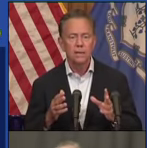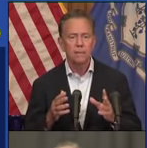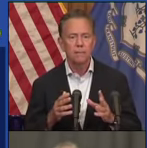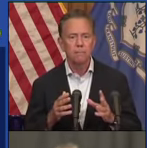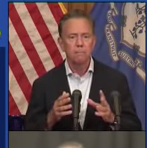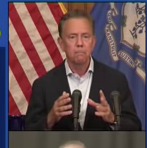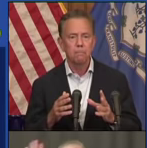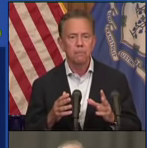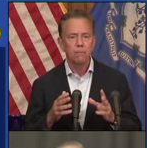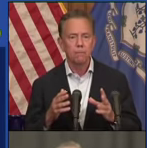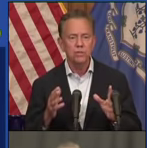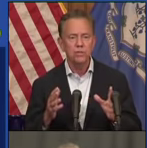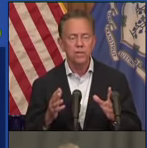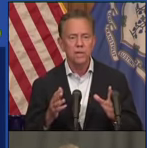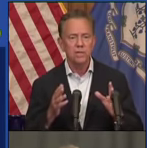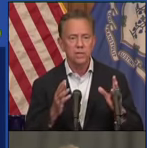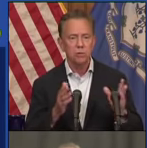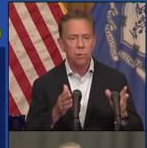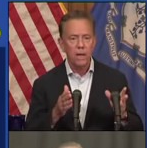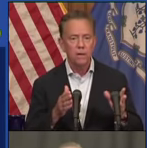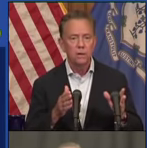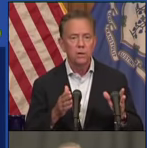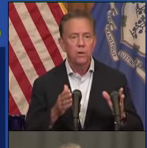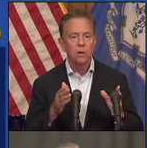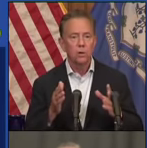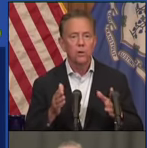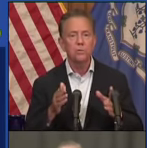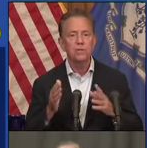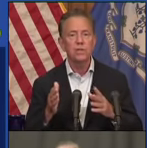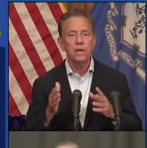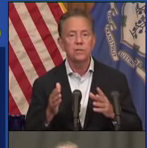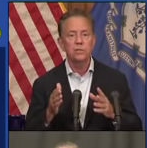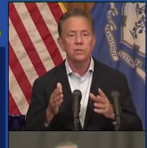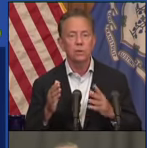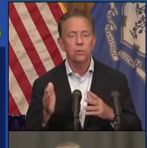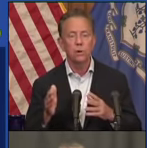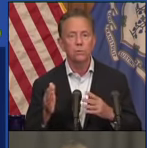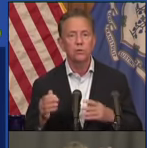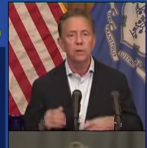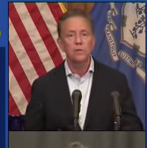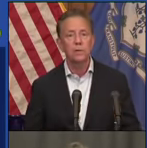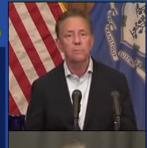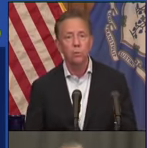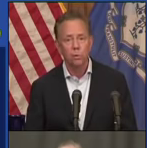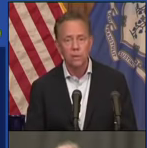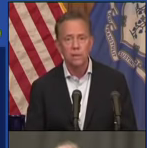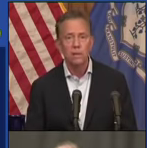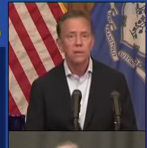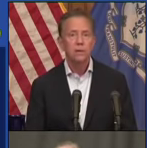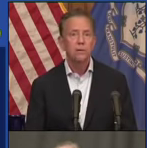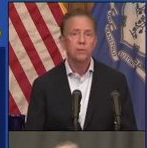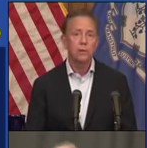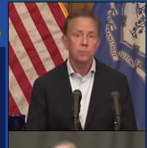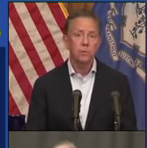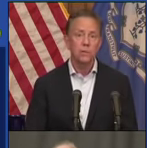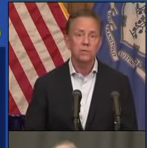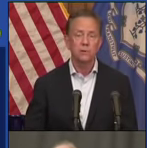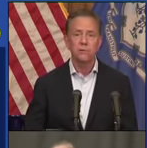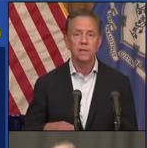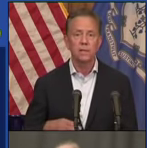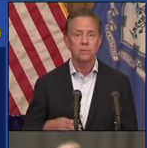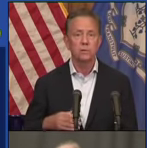And what you see in red are those states that are, quote, trending poorly. Trending